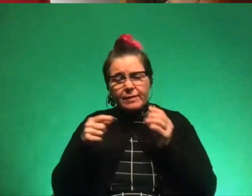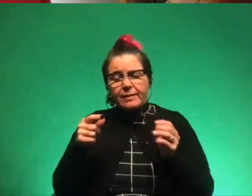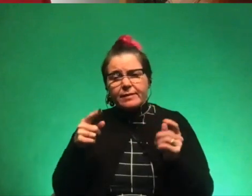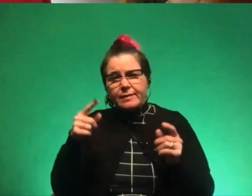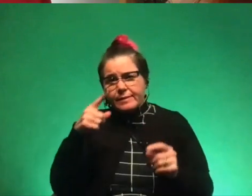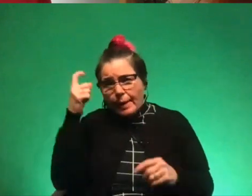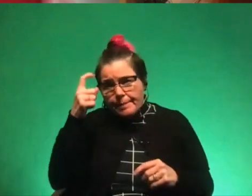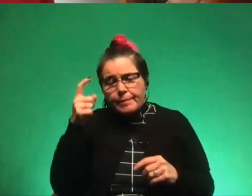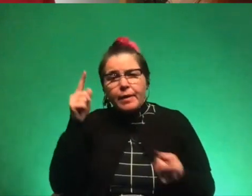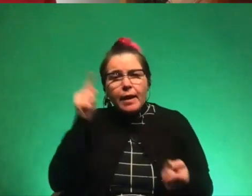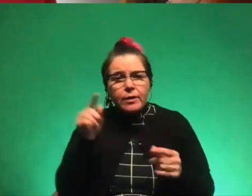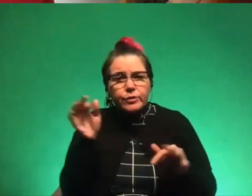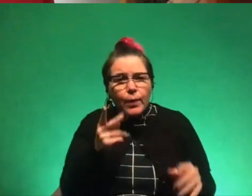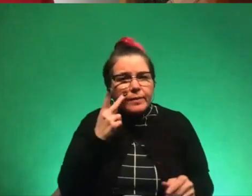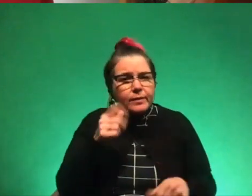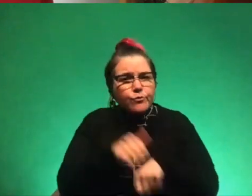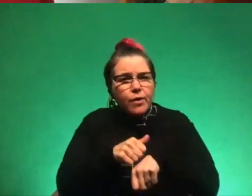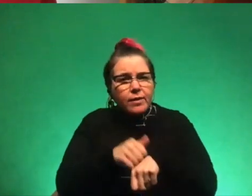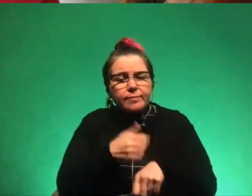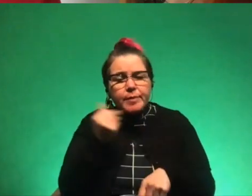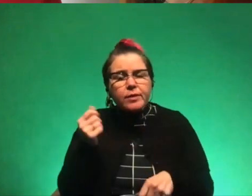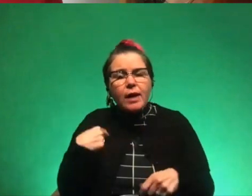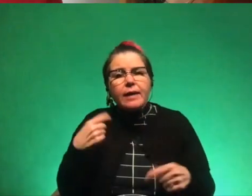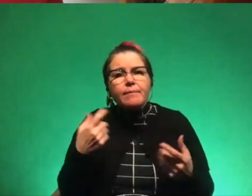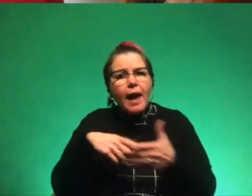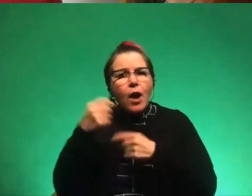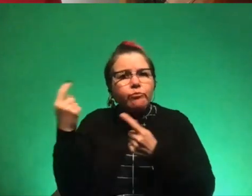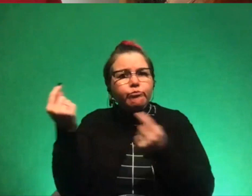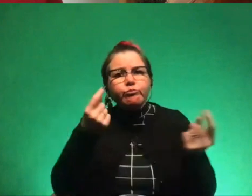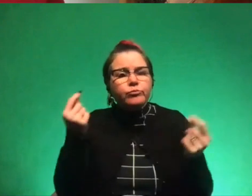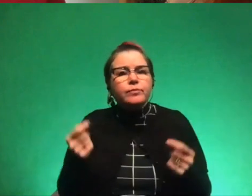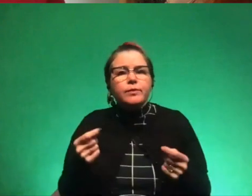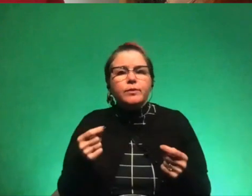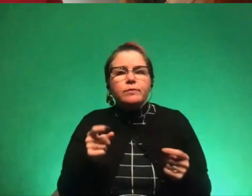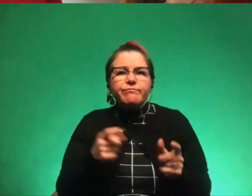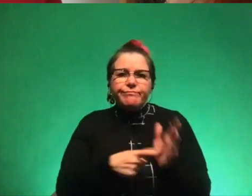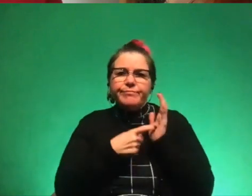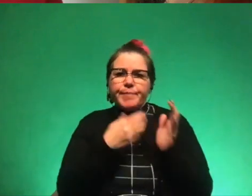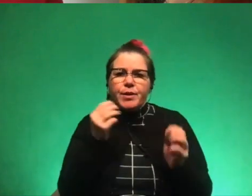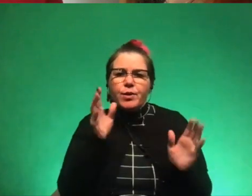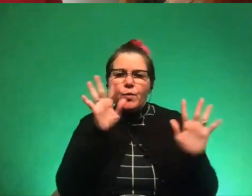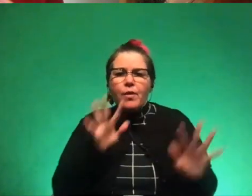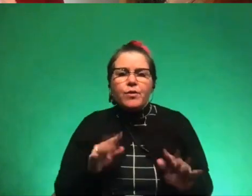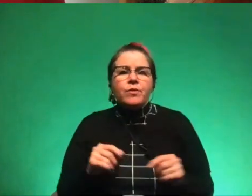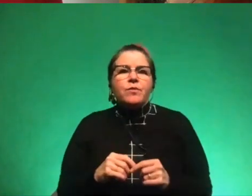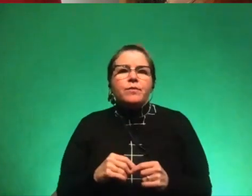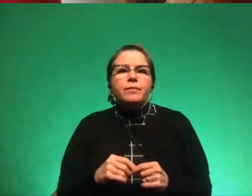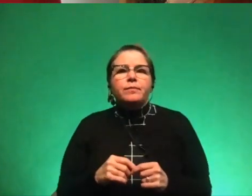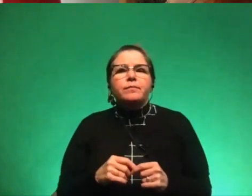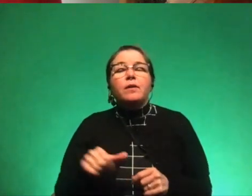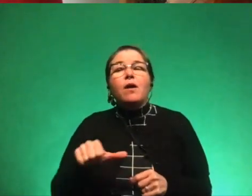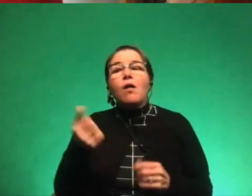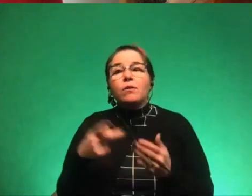Obviously I can see the rocks better and I need to be out and about. So, we need better weather for that. And then sometimes projects that happen